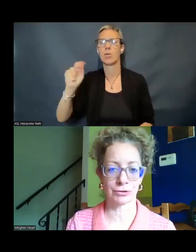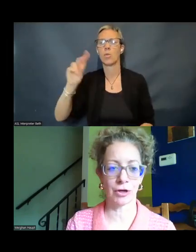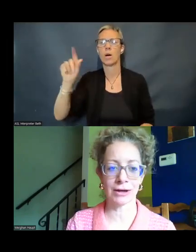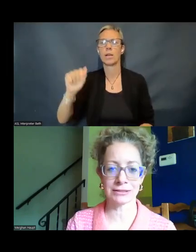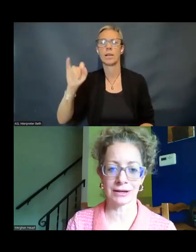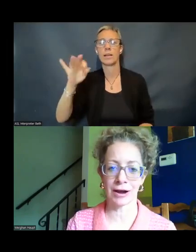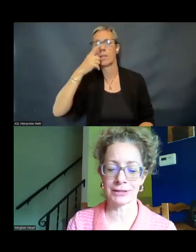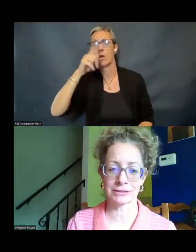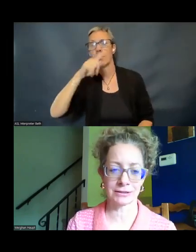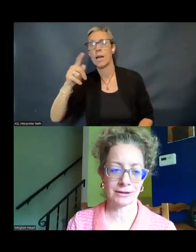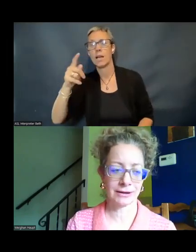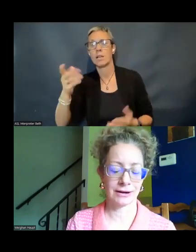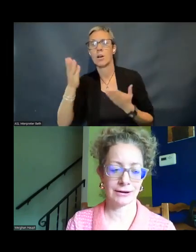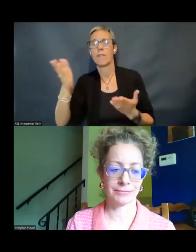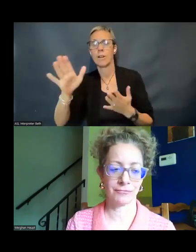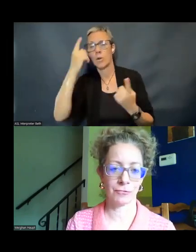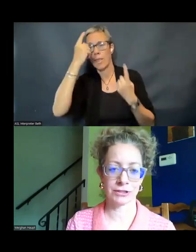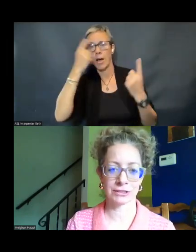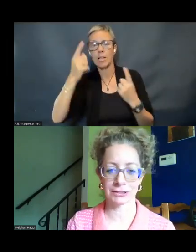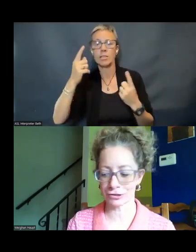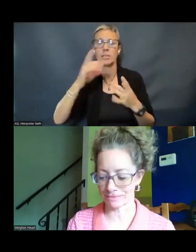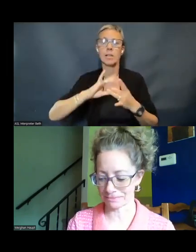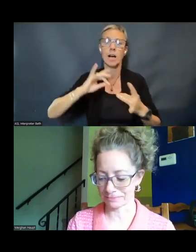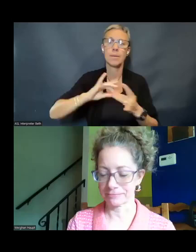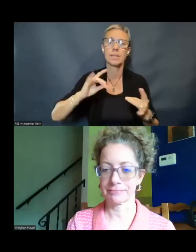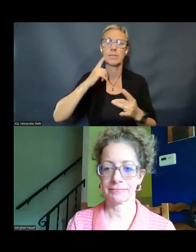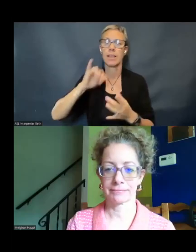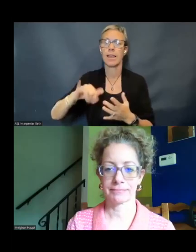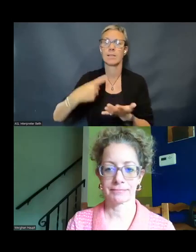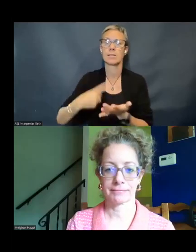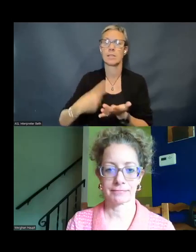us your thoughts and comments for this discussion.